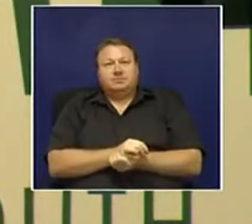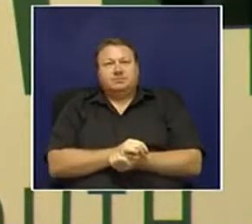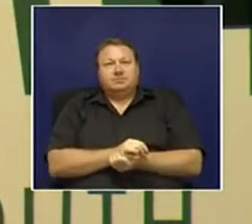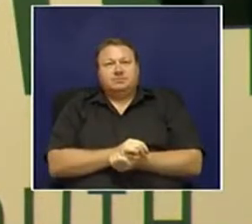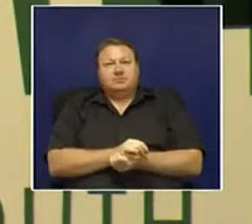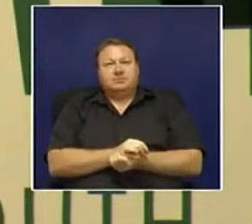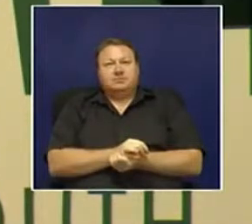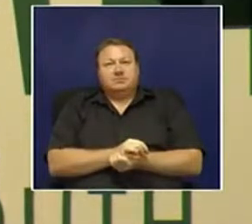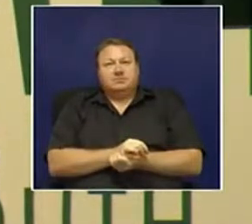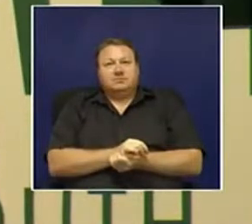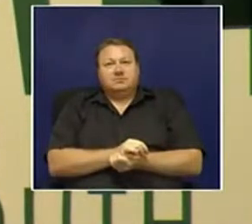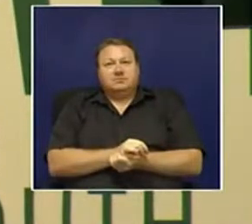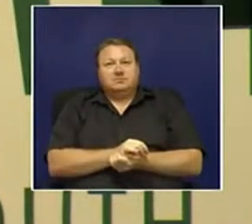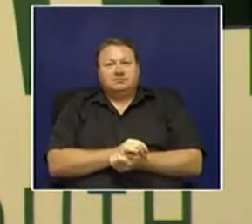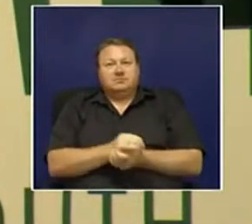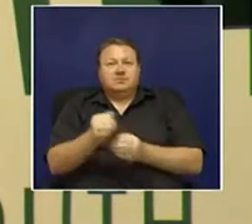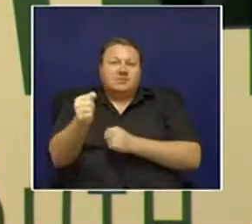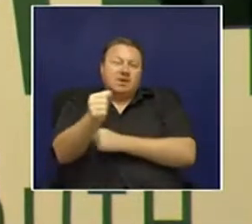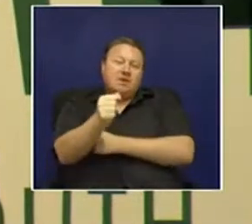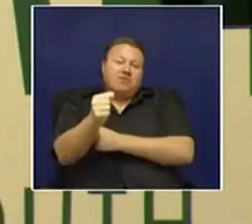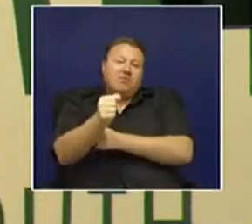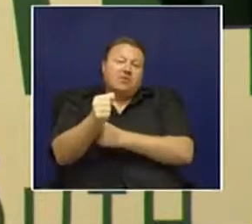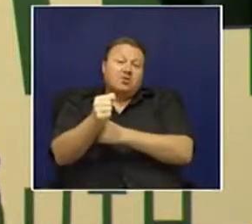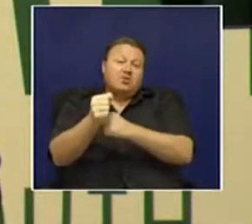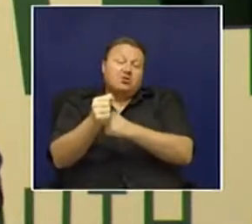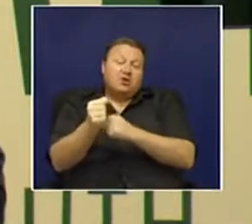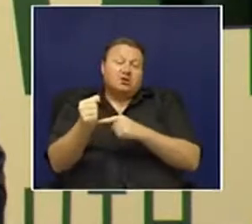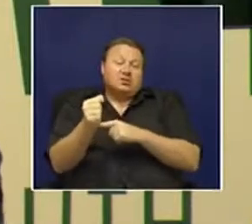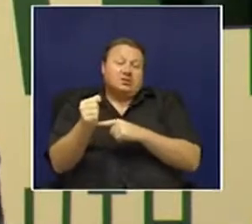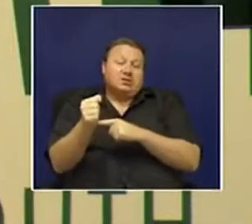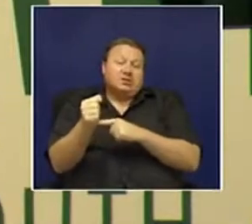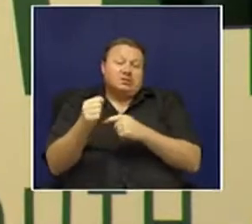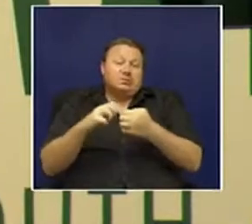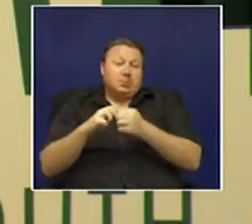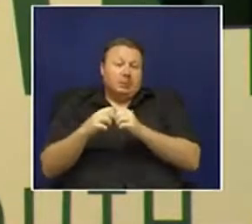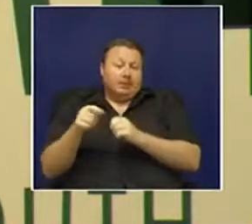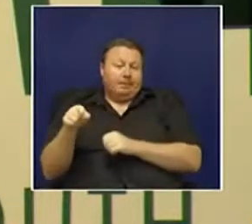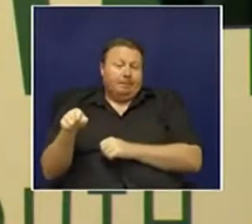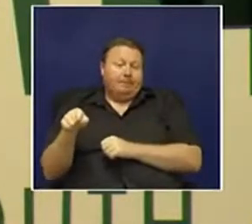Now, coming to the infrastructure issues.